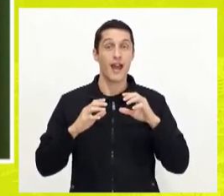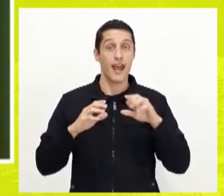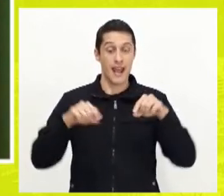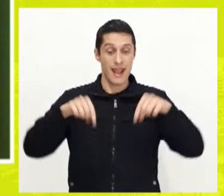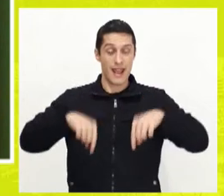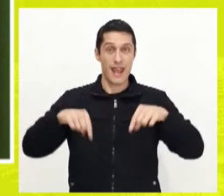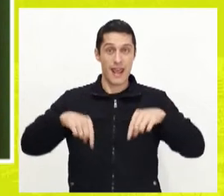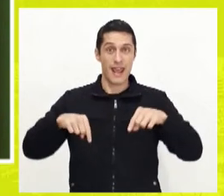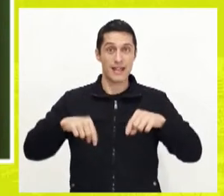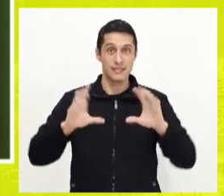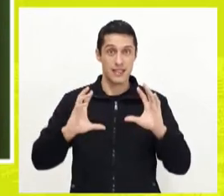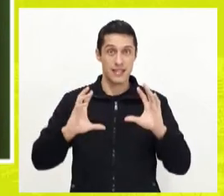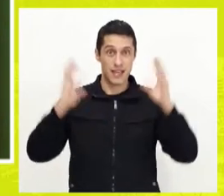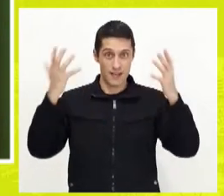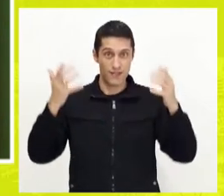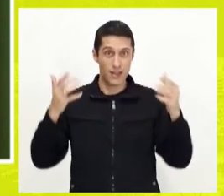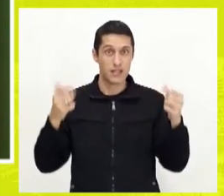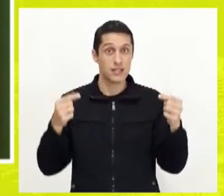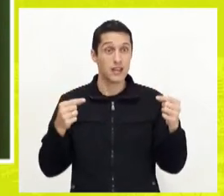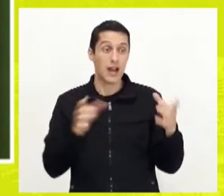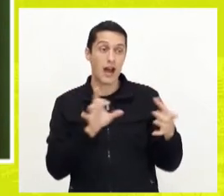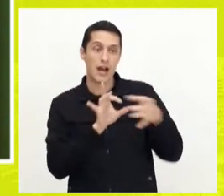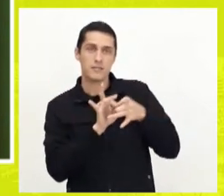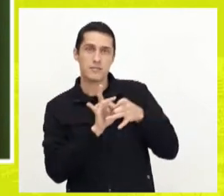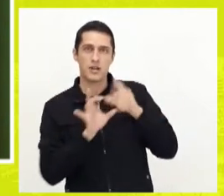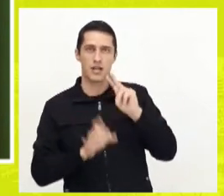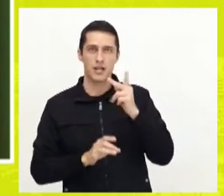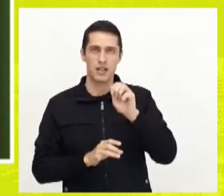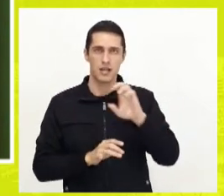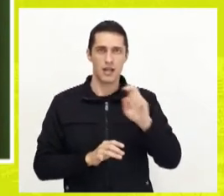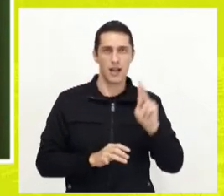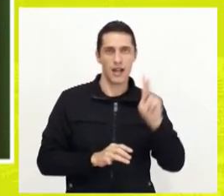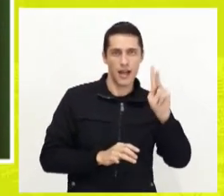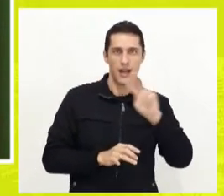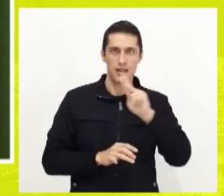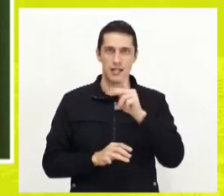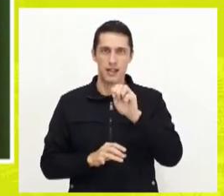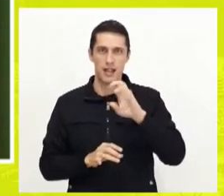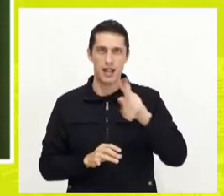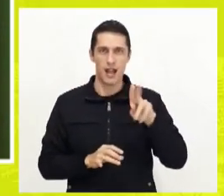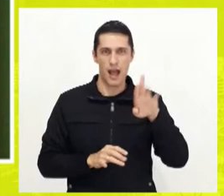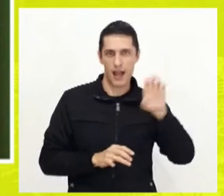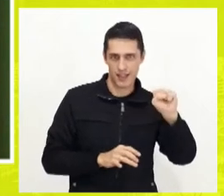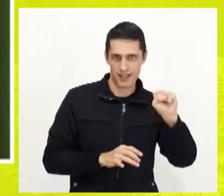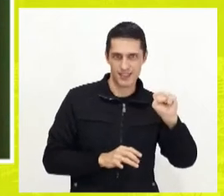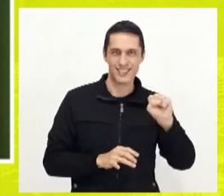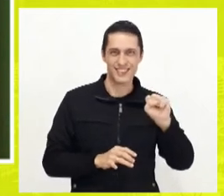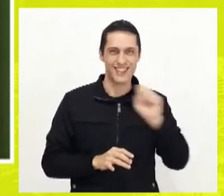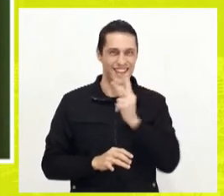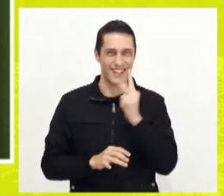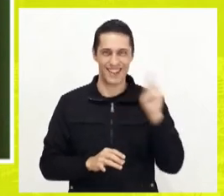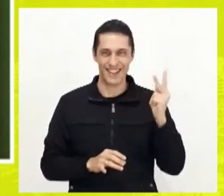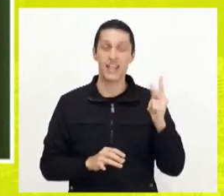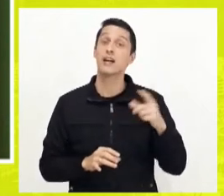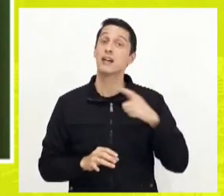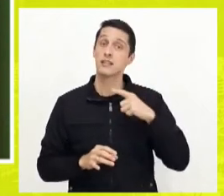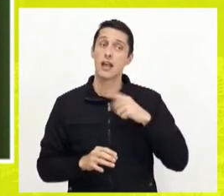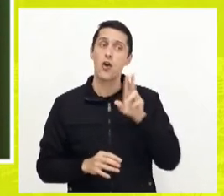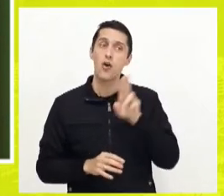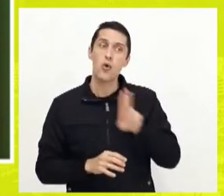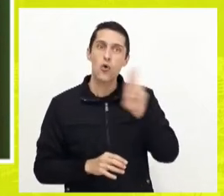hackers uh for journalism to include technology the the uh